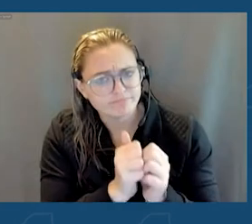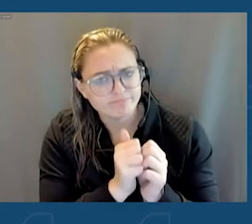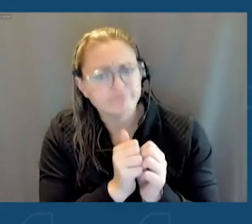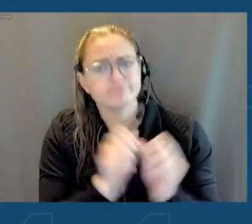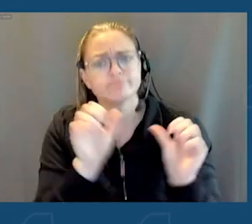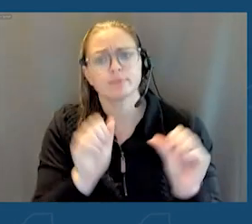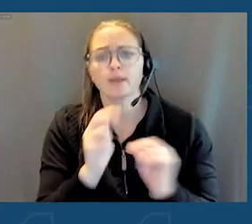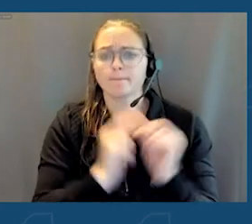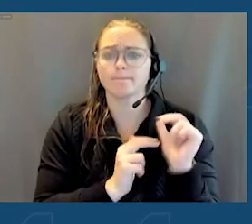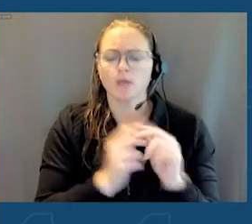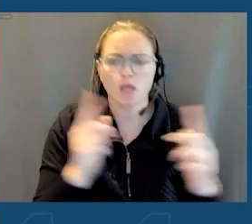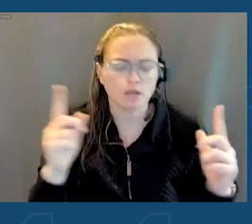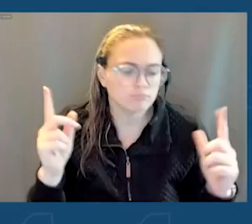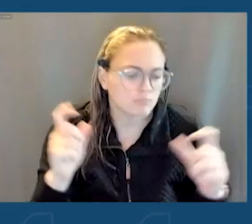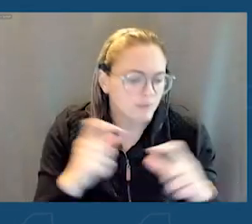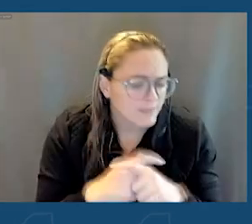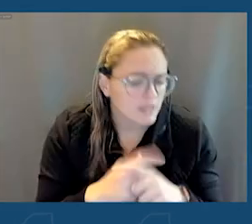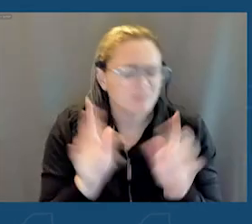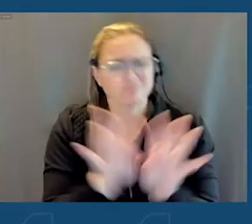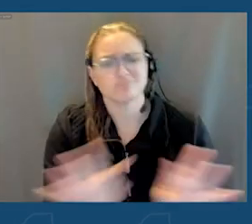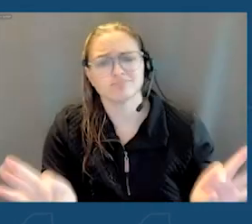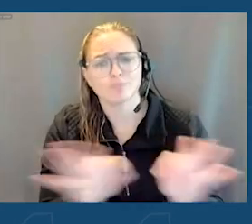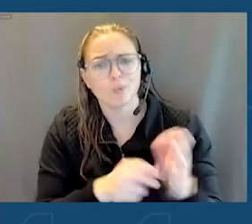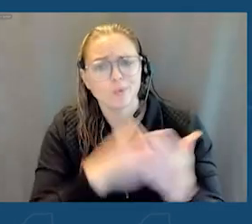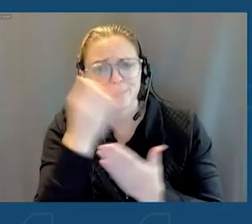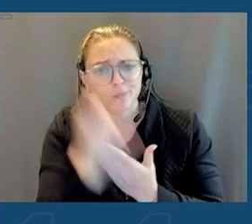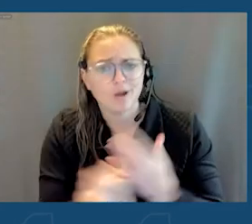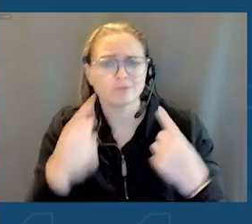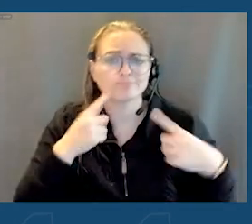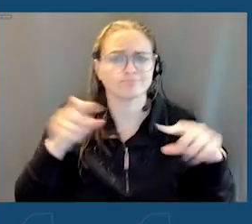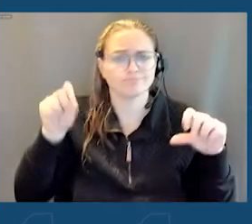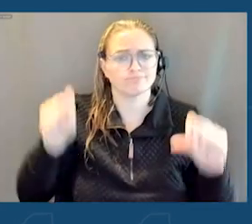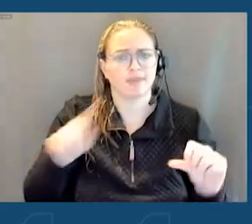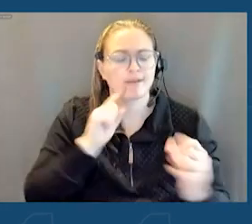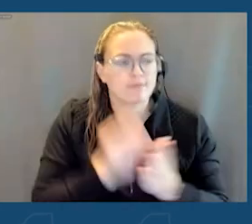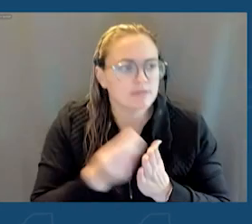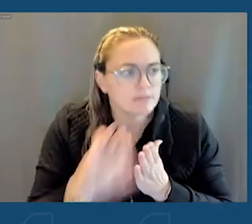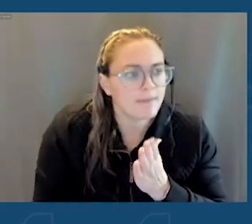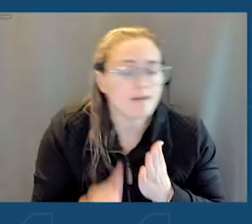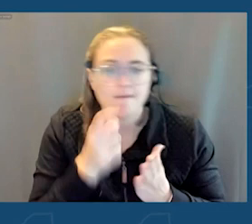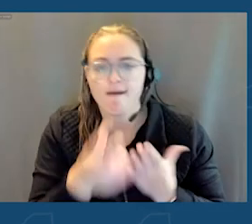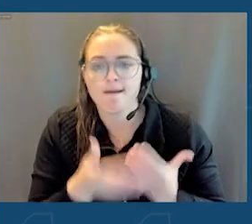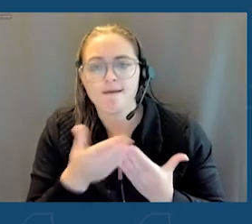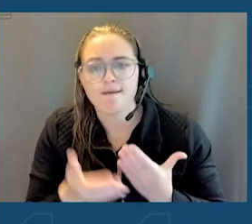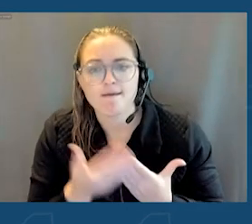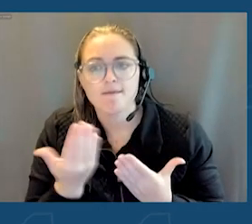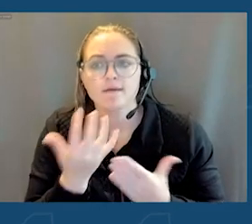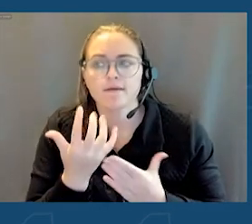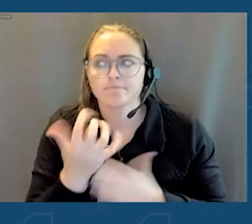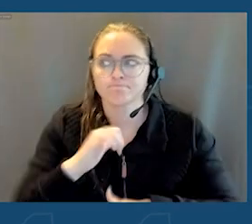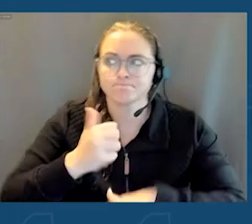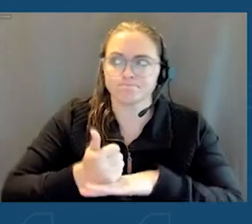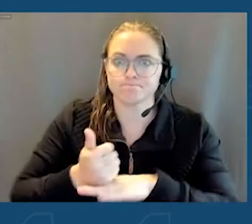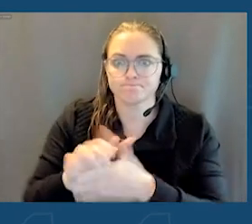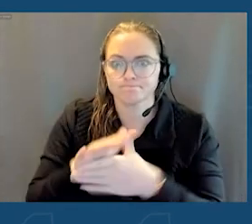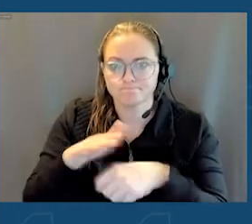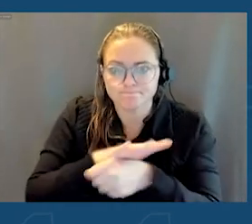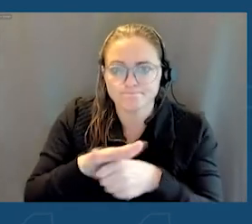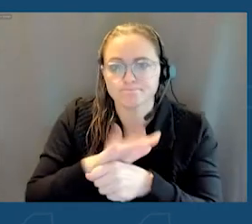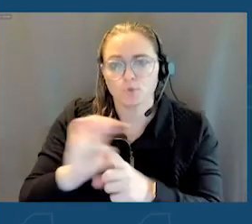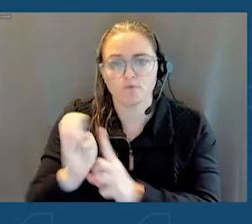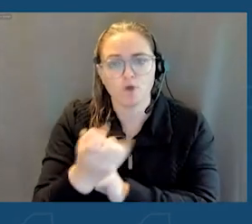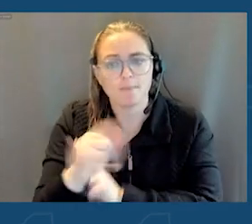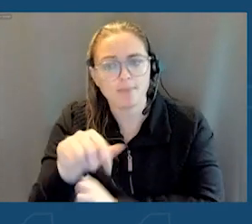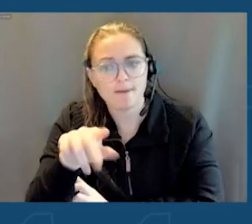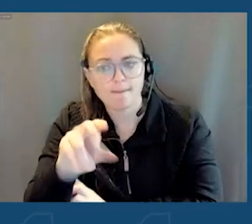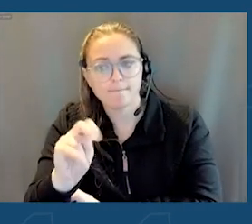build complicated, important projects that are expensive and not easy in a built environment like Penn Station, that we can actually get